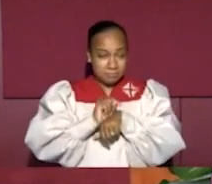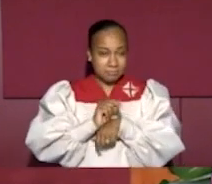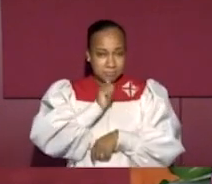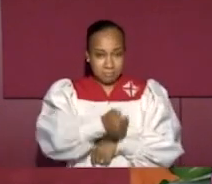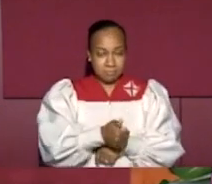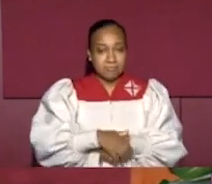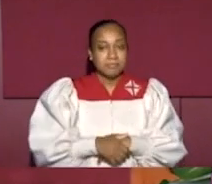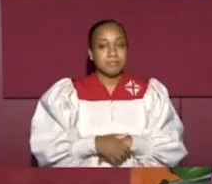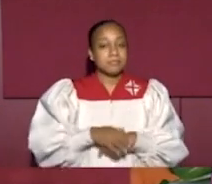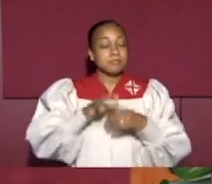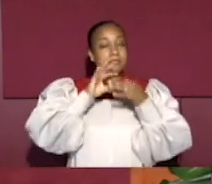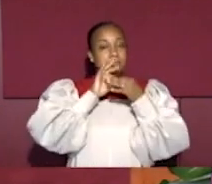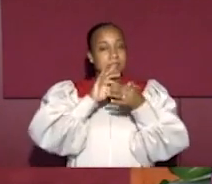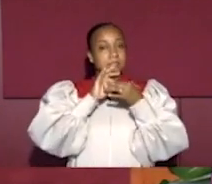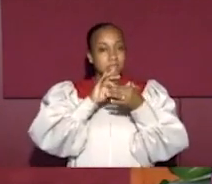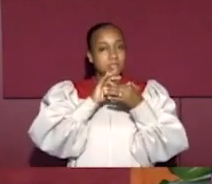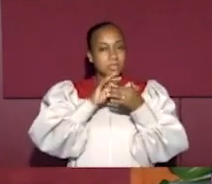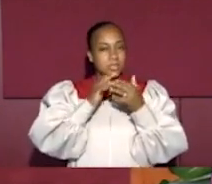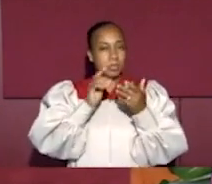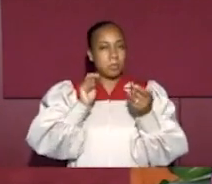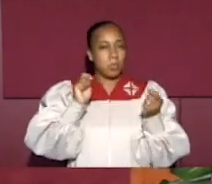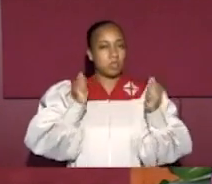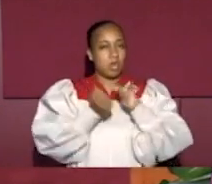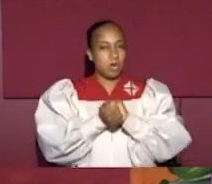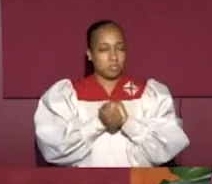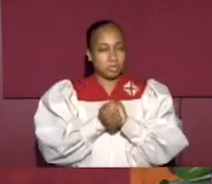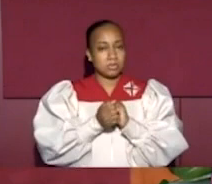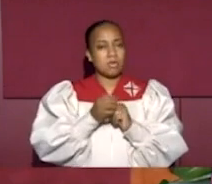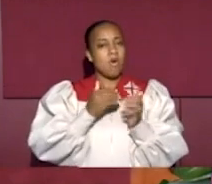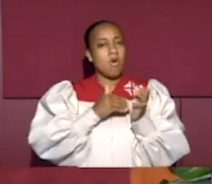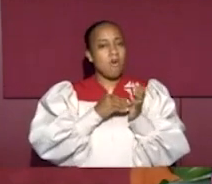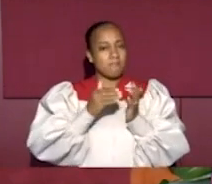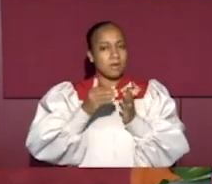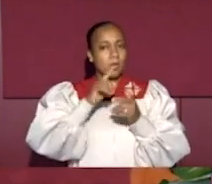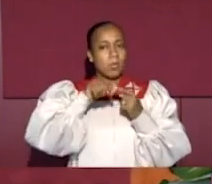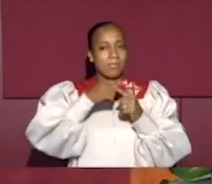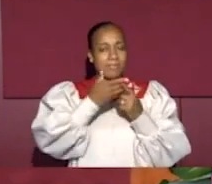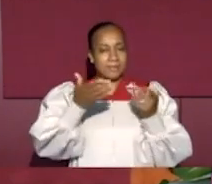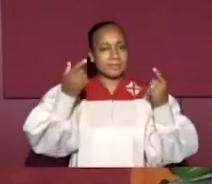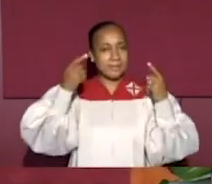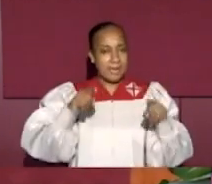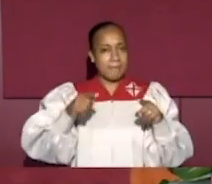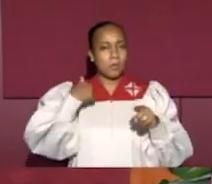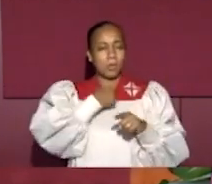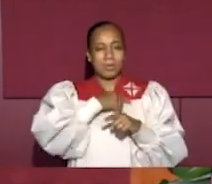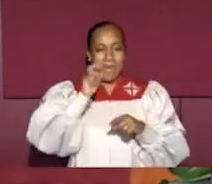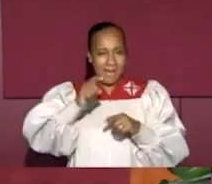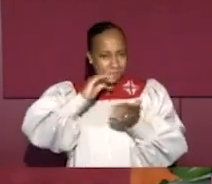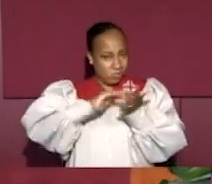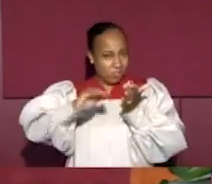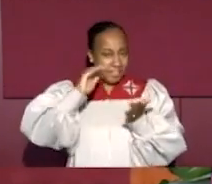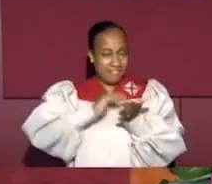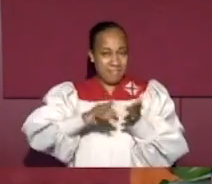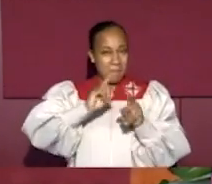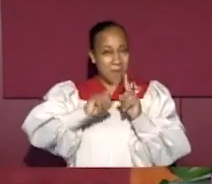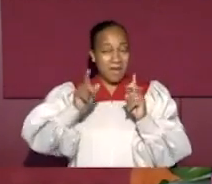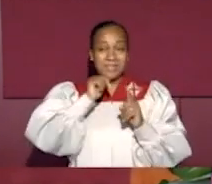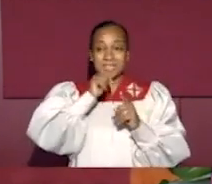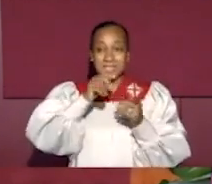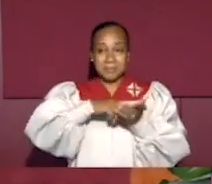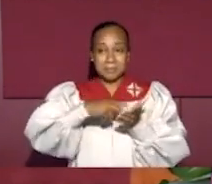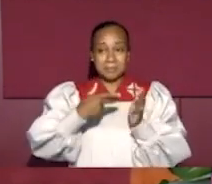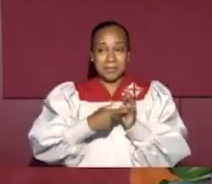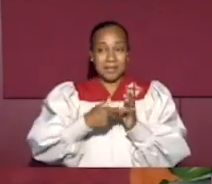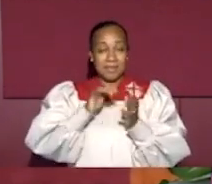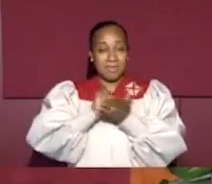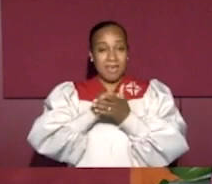The relationship was altered. So oftentimes when things happen, we have to forgive, but it doesn't mean